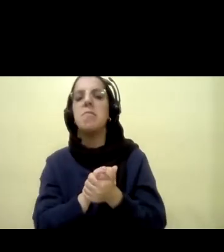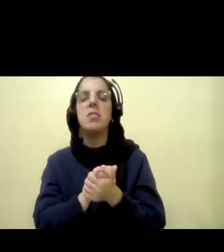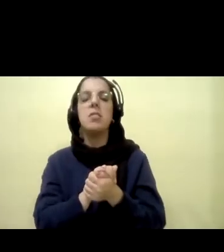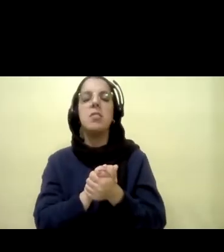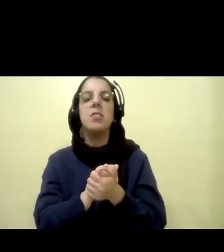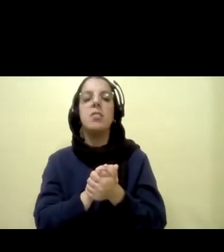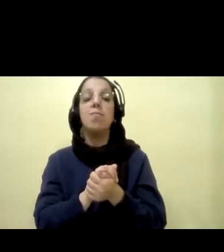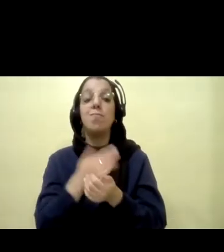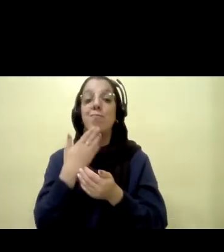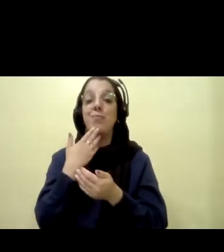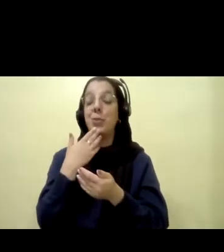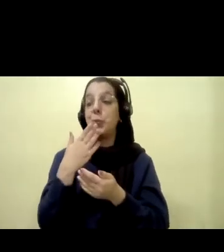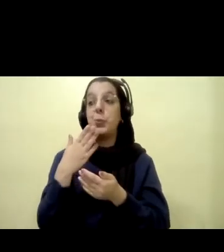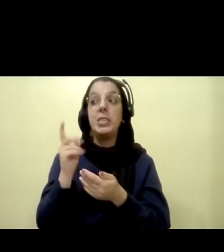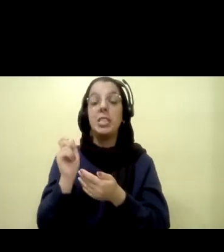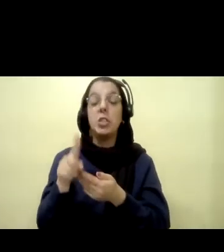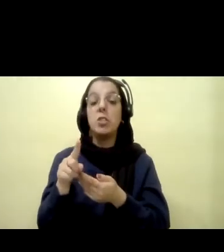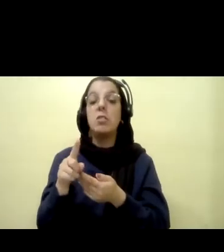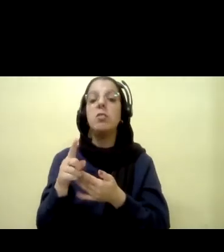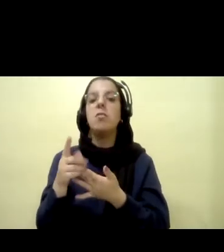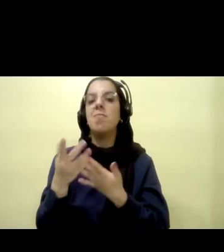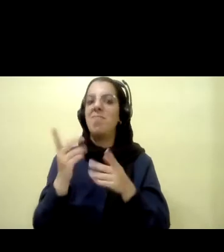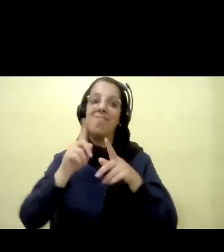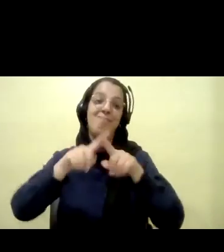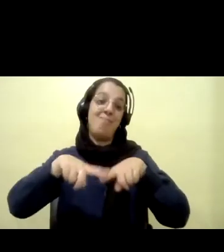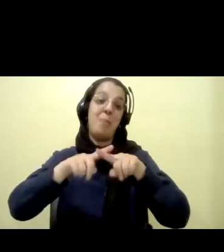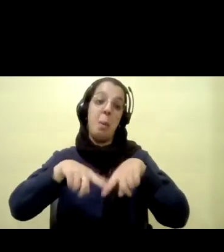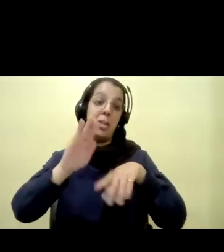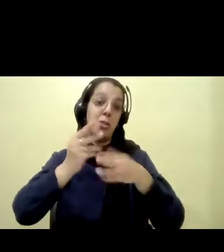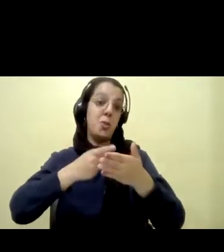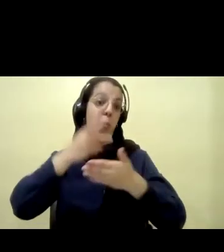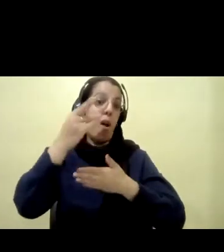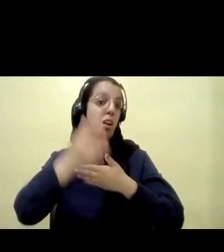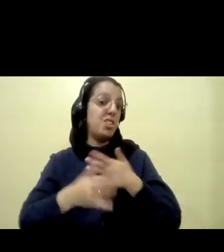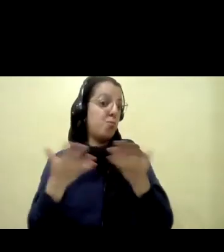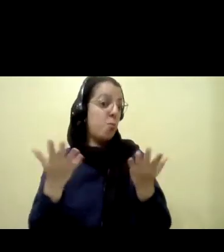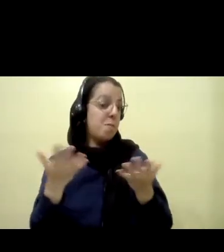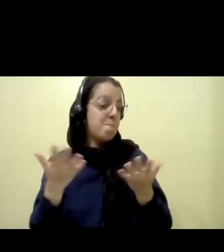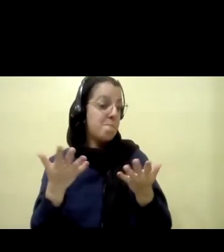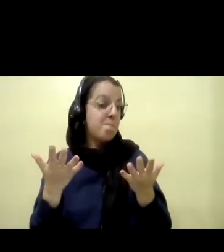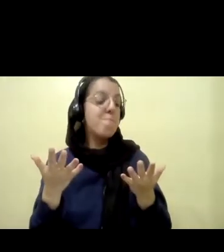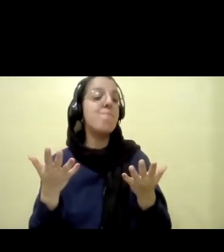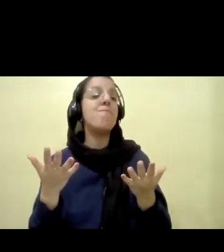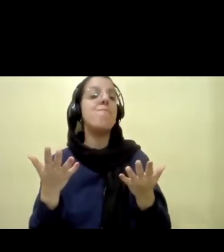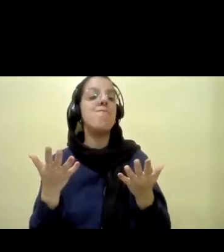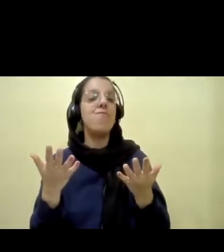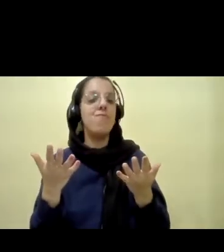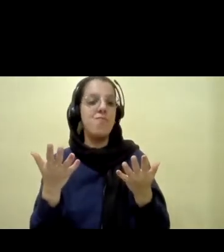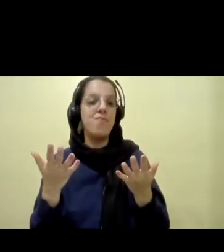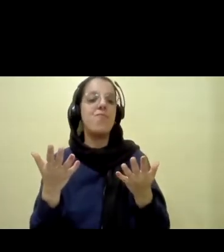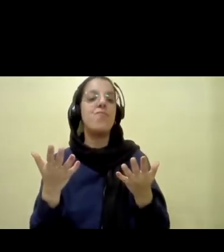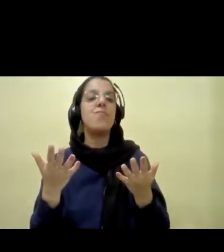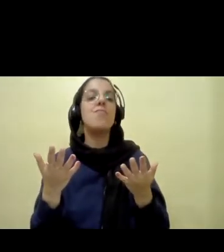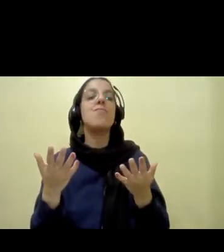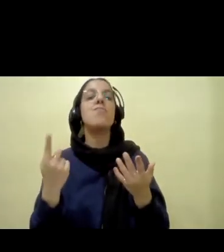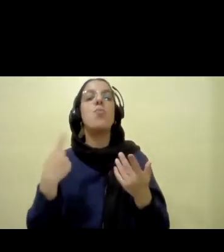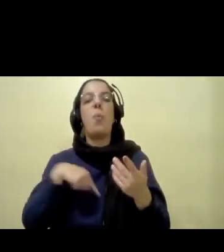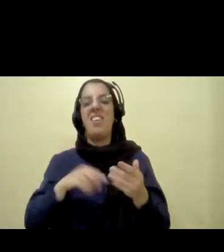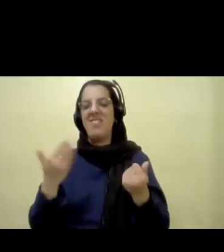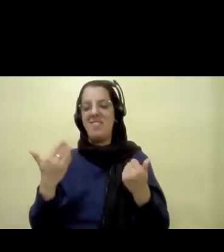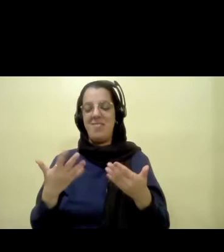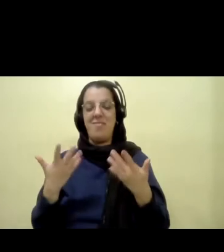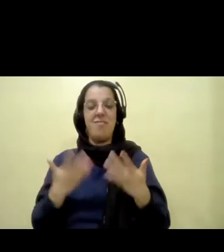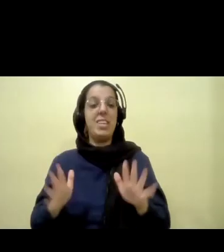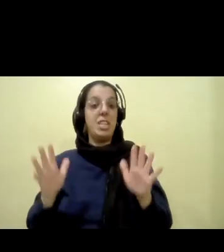Yeah, it completely depends on what your project is. All the projects that have come through this have been